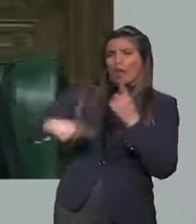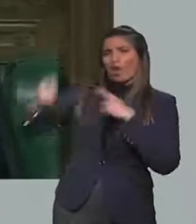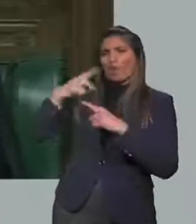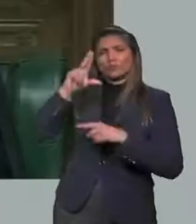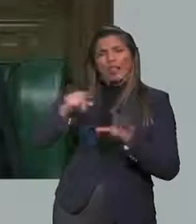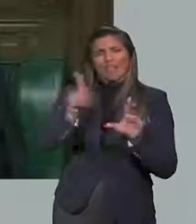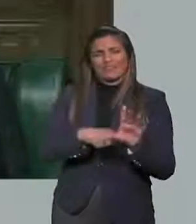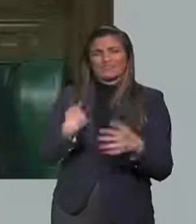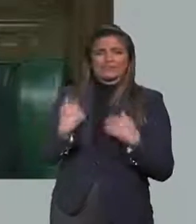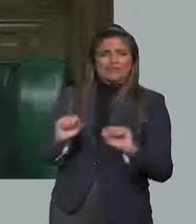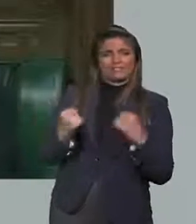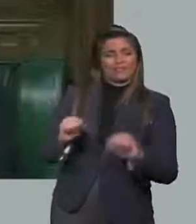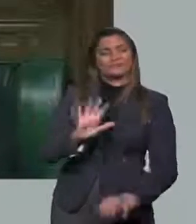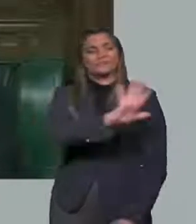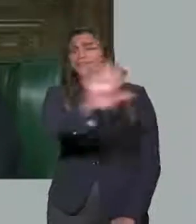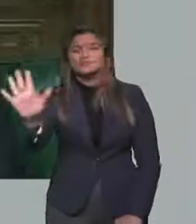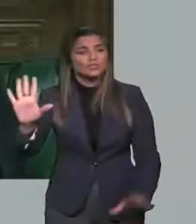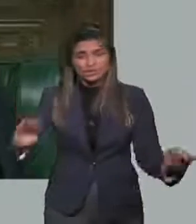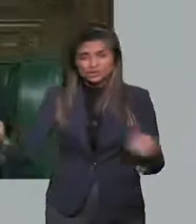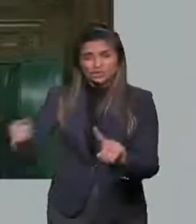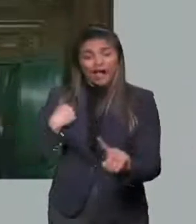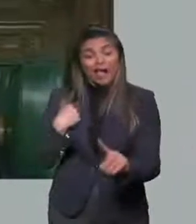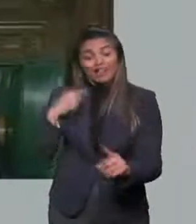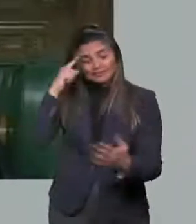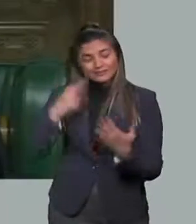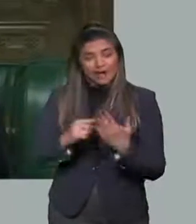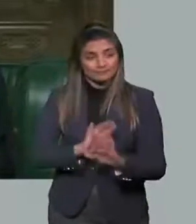want to do, I'll decide. Thank you.